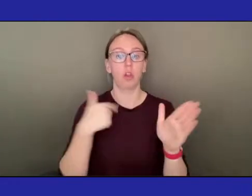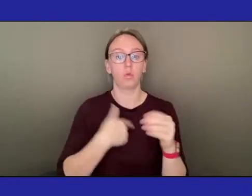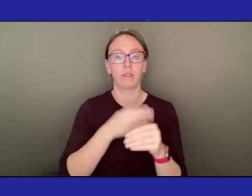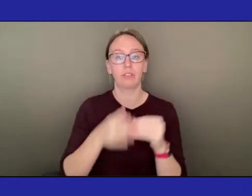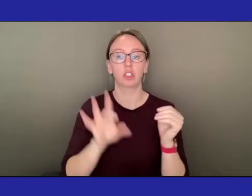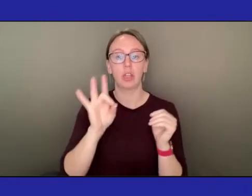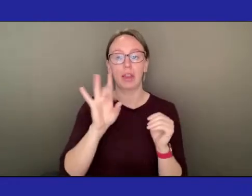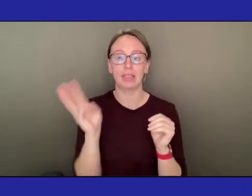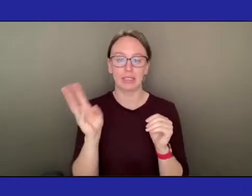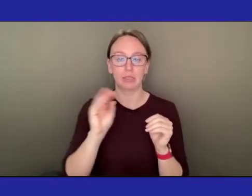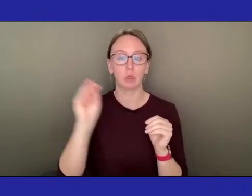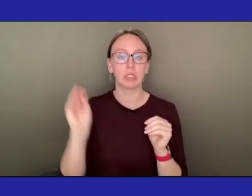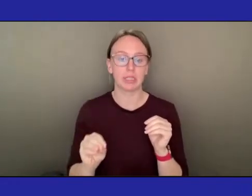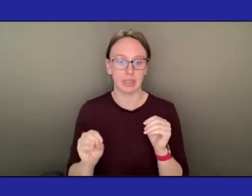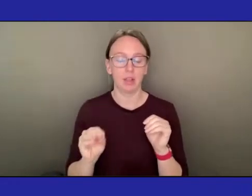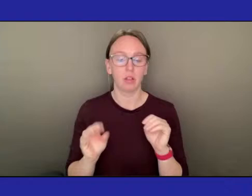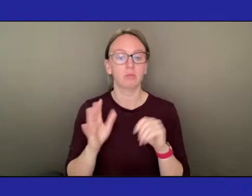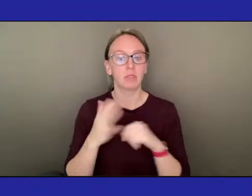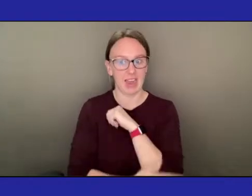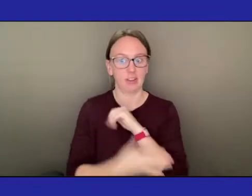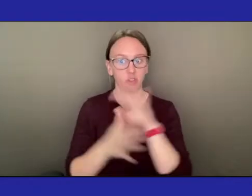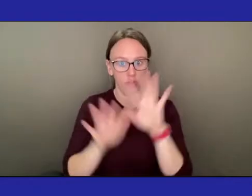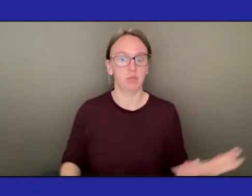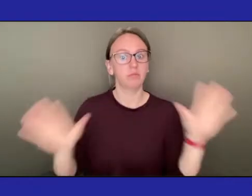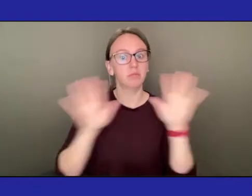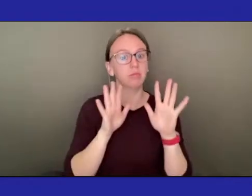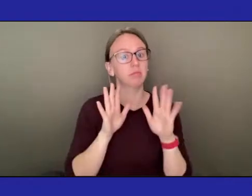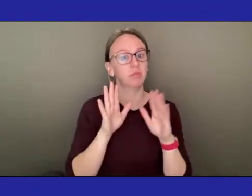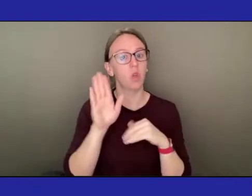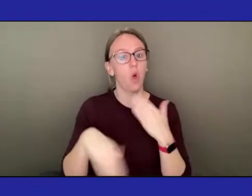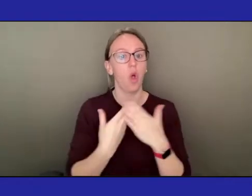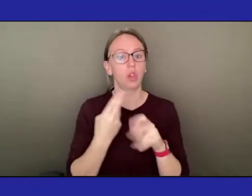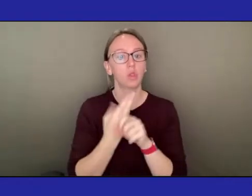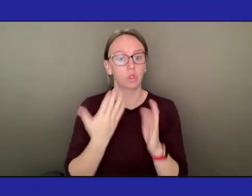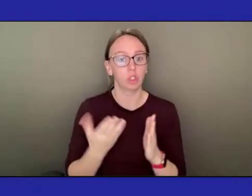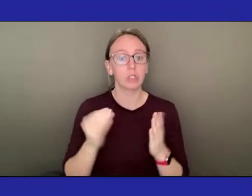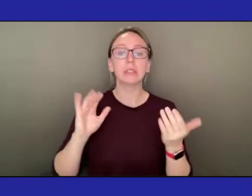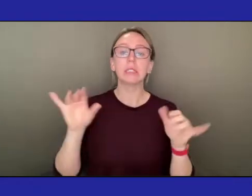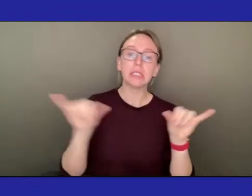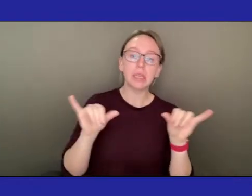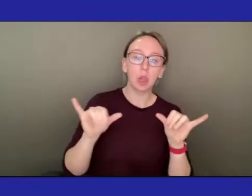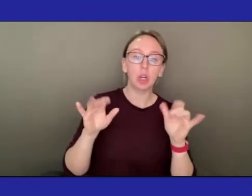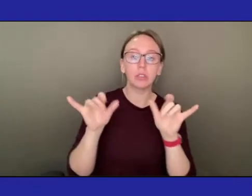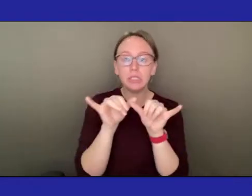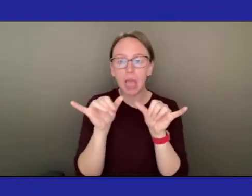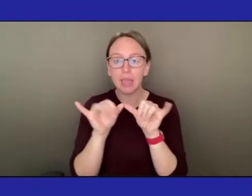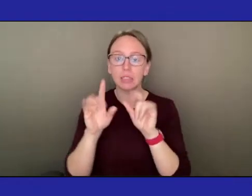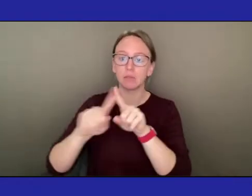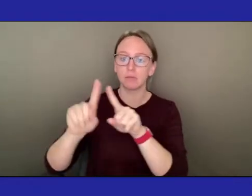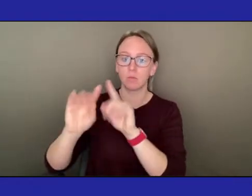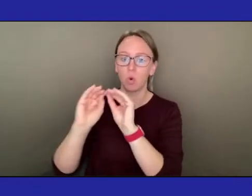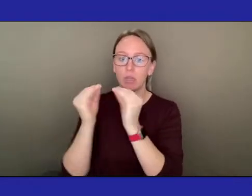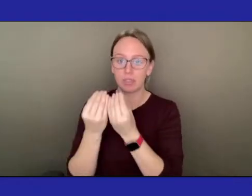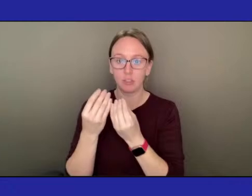percentile nationally across all users, and of similar size organizations and that share features with us, we're in the 80th